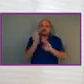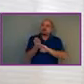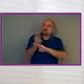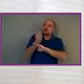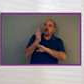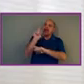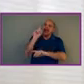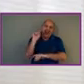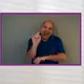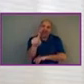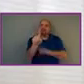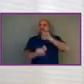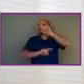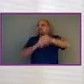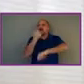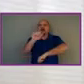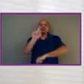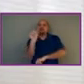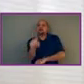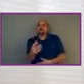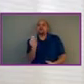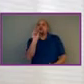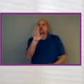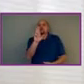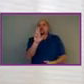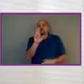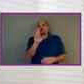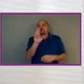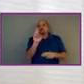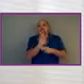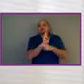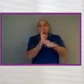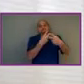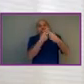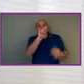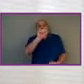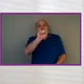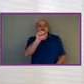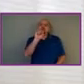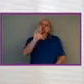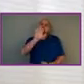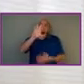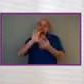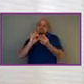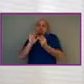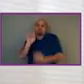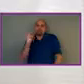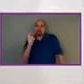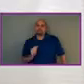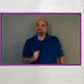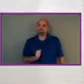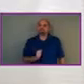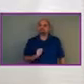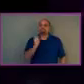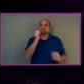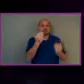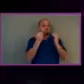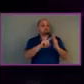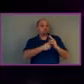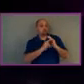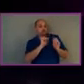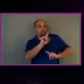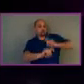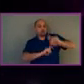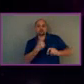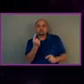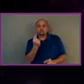in the comment box where you're viewing from, or by using the hashtag AskNASA on social media. So ladies, to kick things off, I have